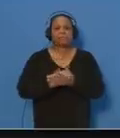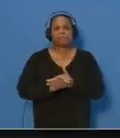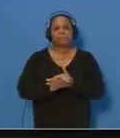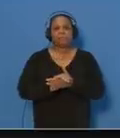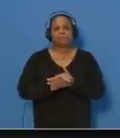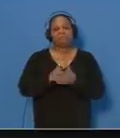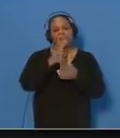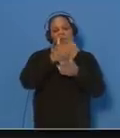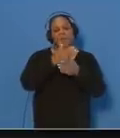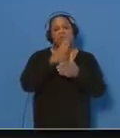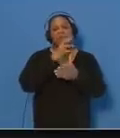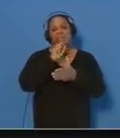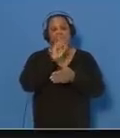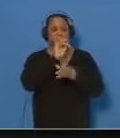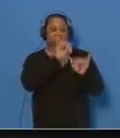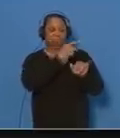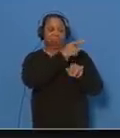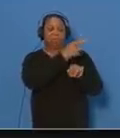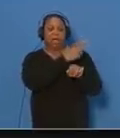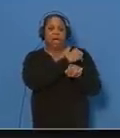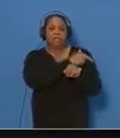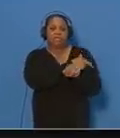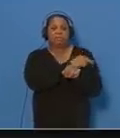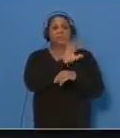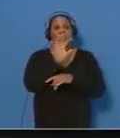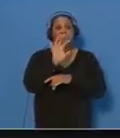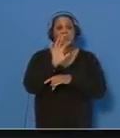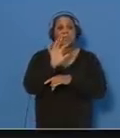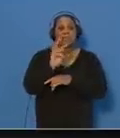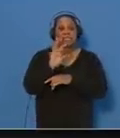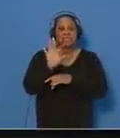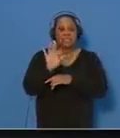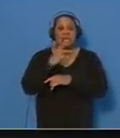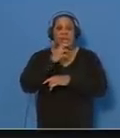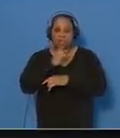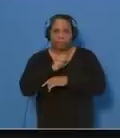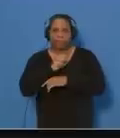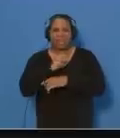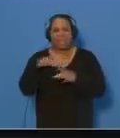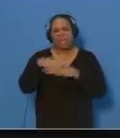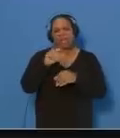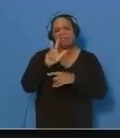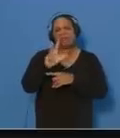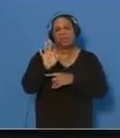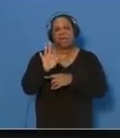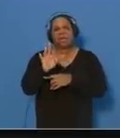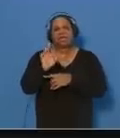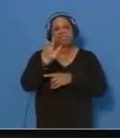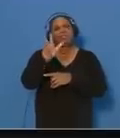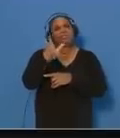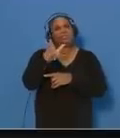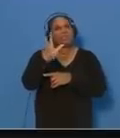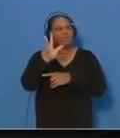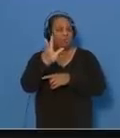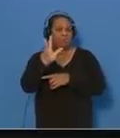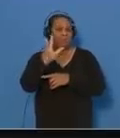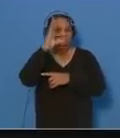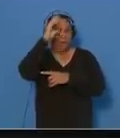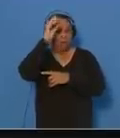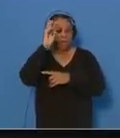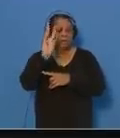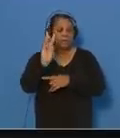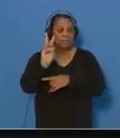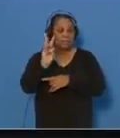The average age of those hospitalized is 69, and of the 39 cases, 23 are males and 16